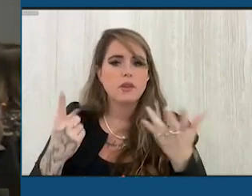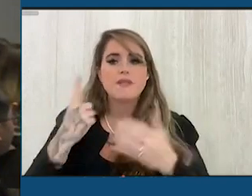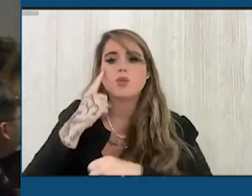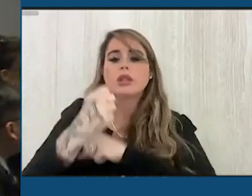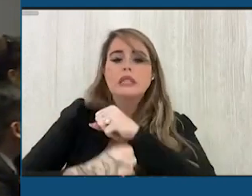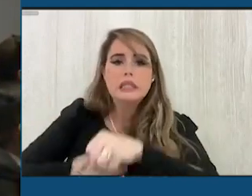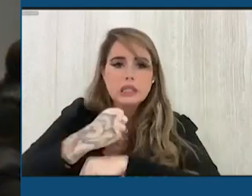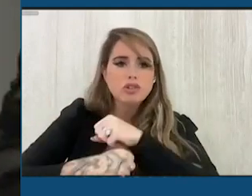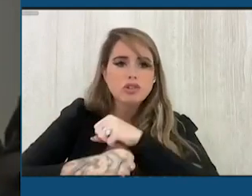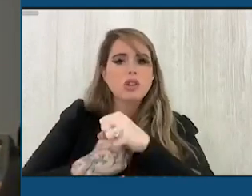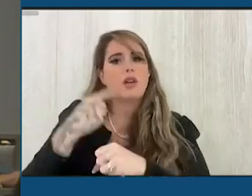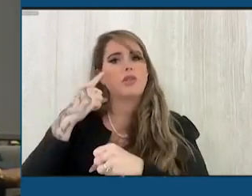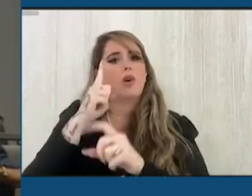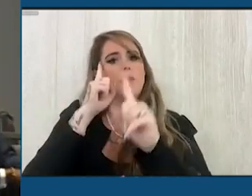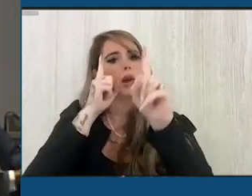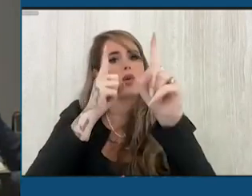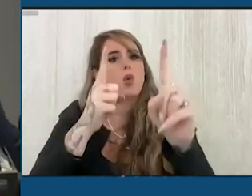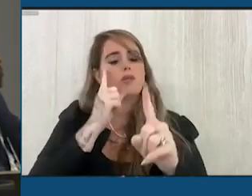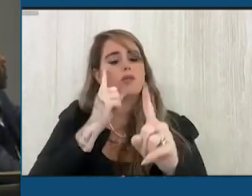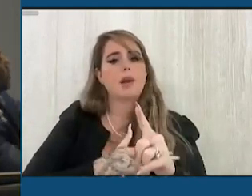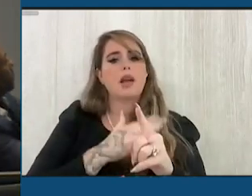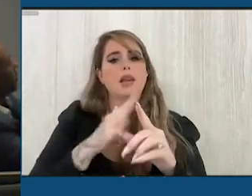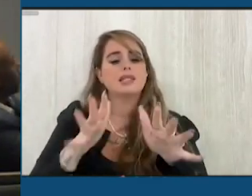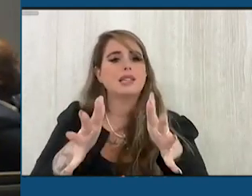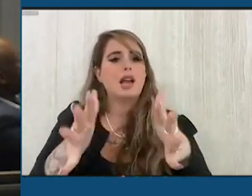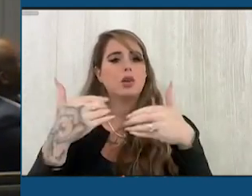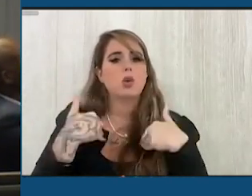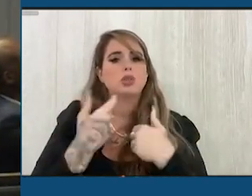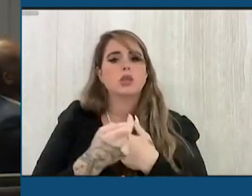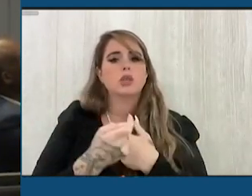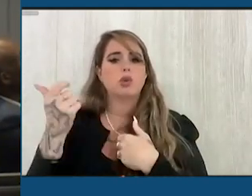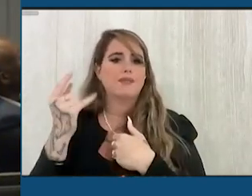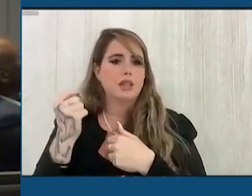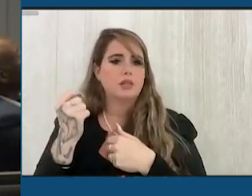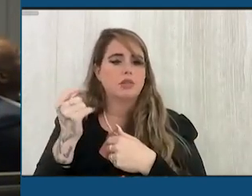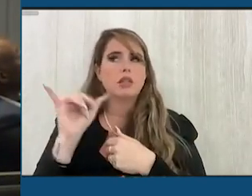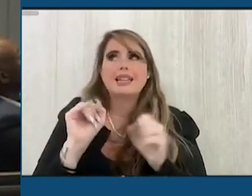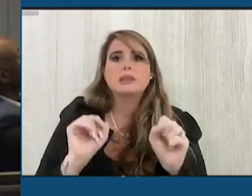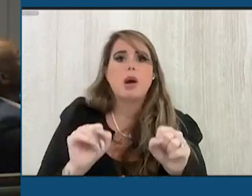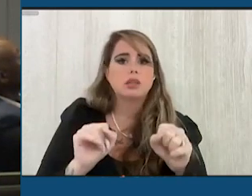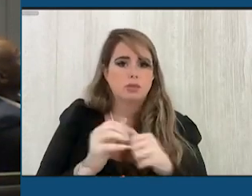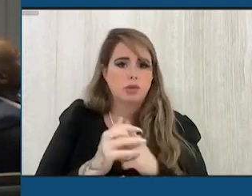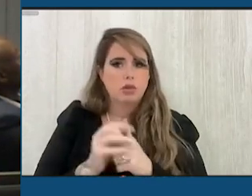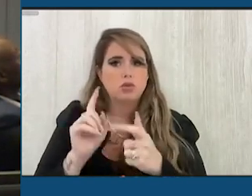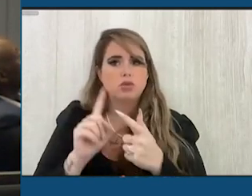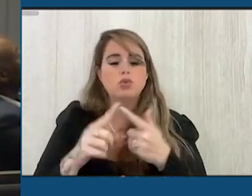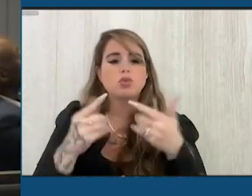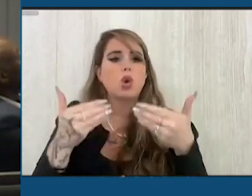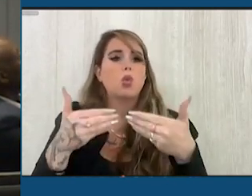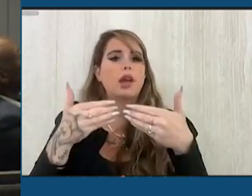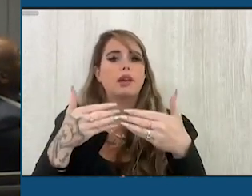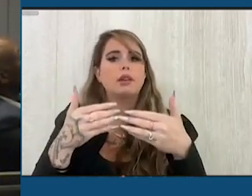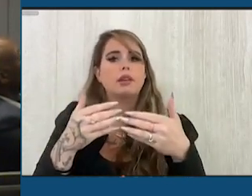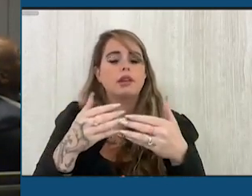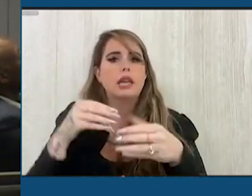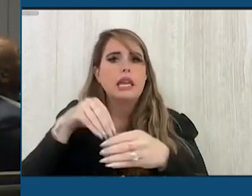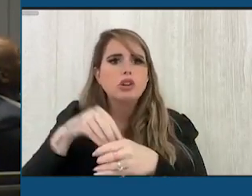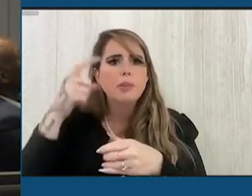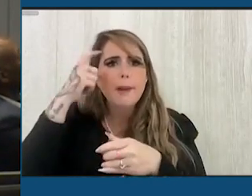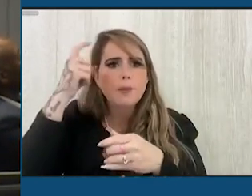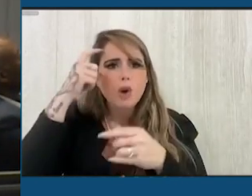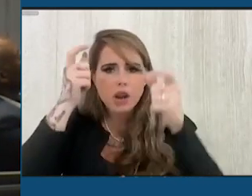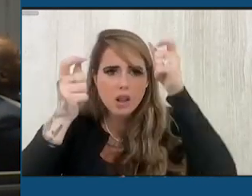I thought that the goal of my anxiety was to get rid of it, as if it were possible to go into the amygdala and the hippocampus of my brain